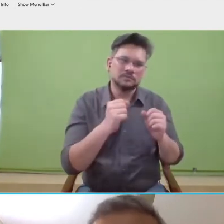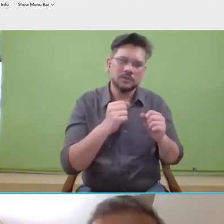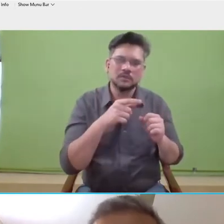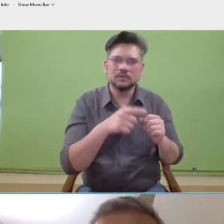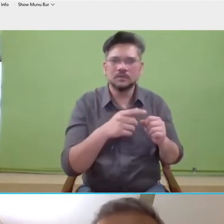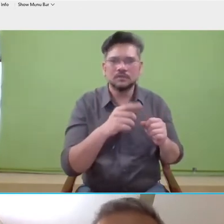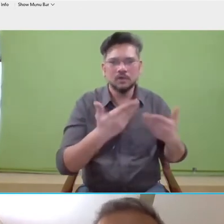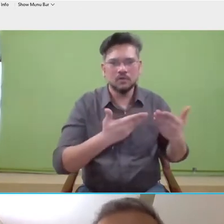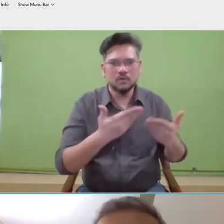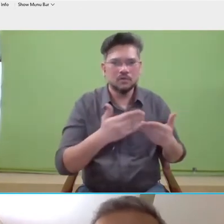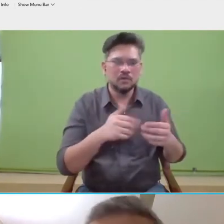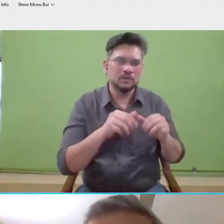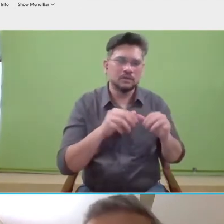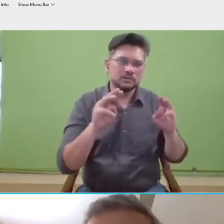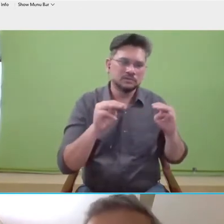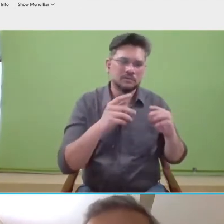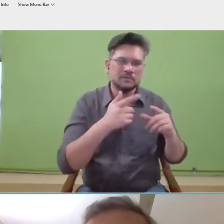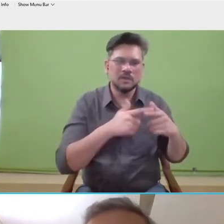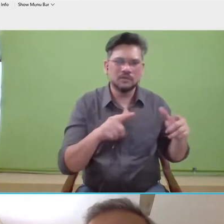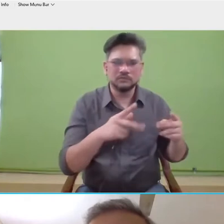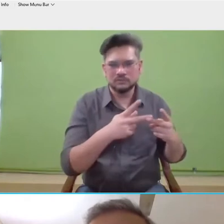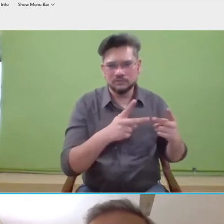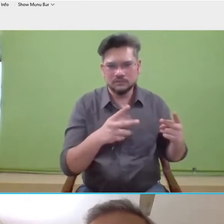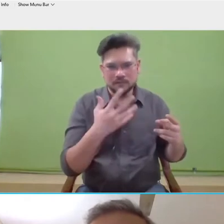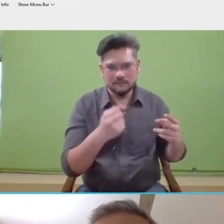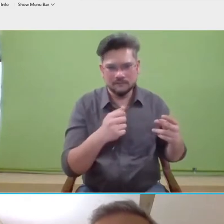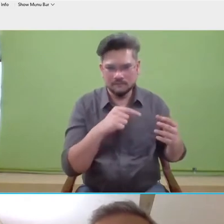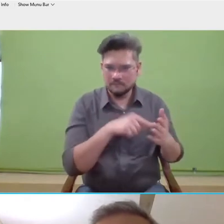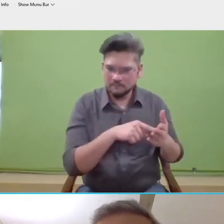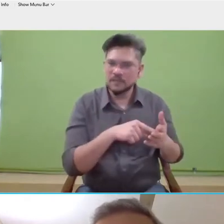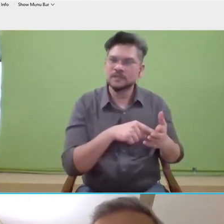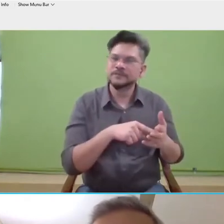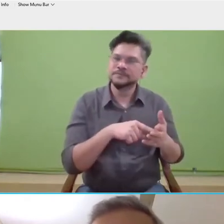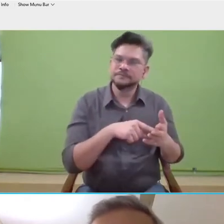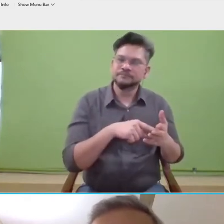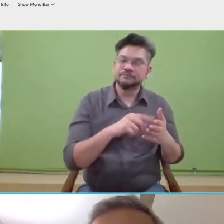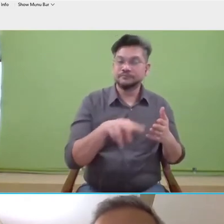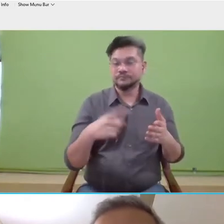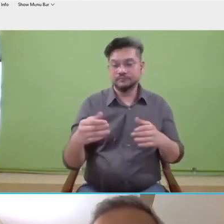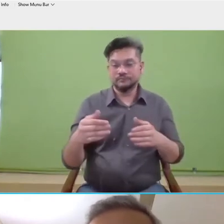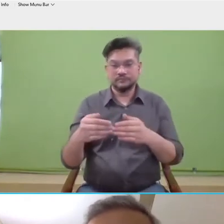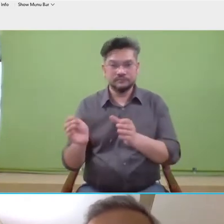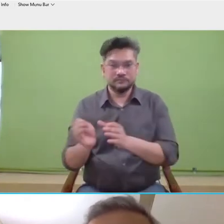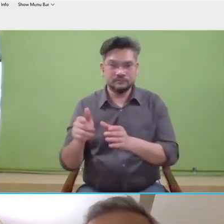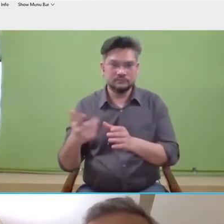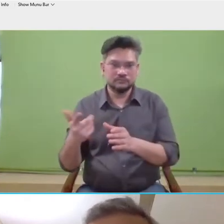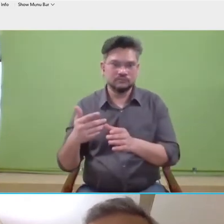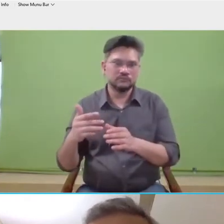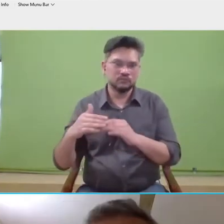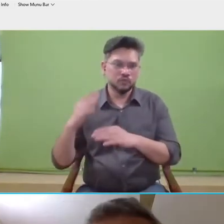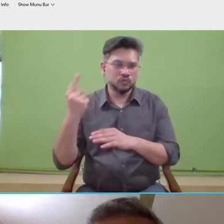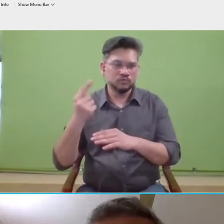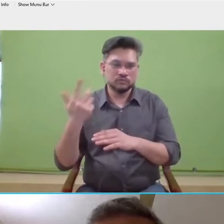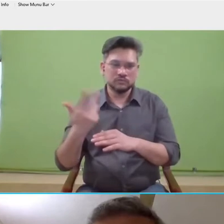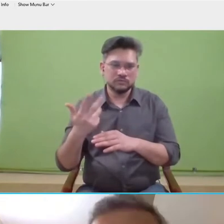assamese and many other languages okay then there is this other dominant group which is very